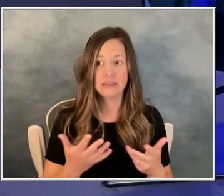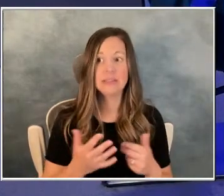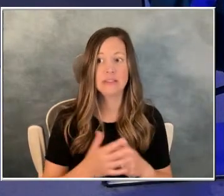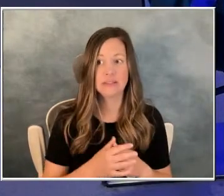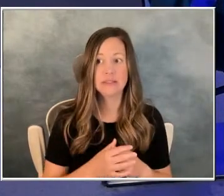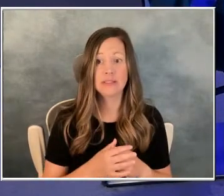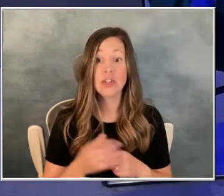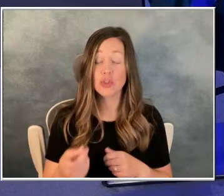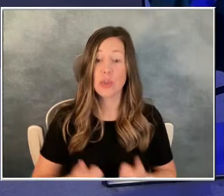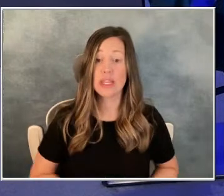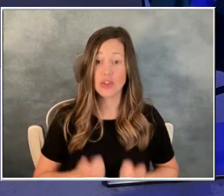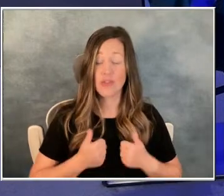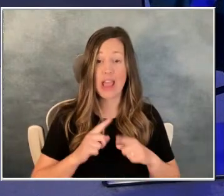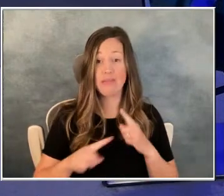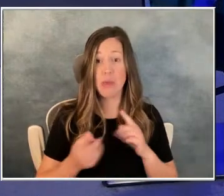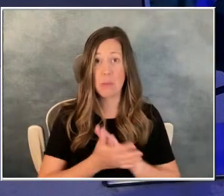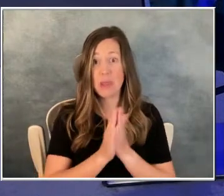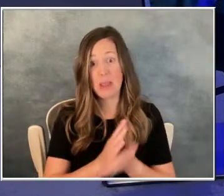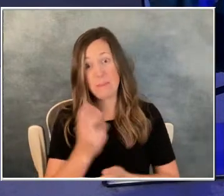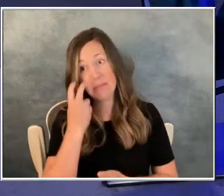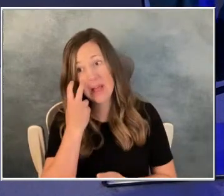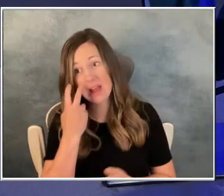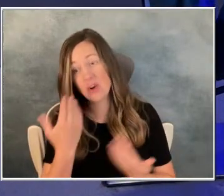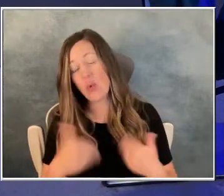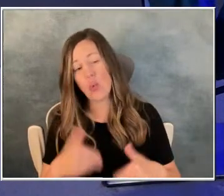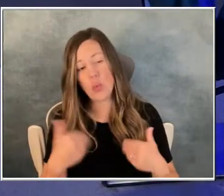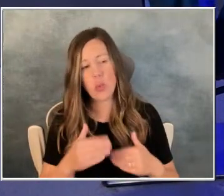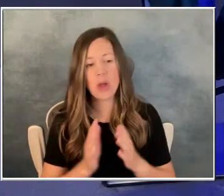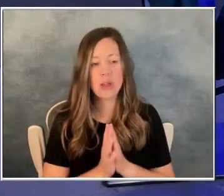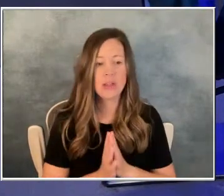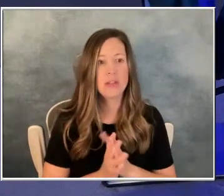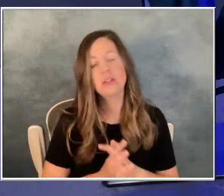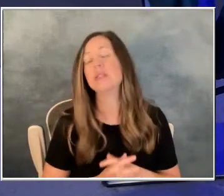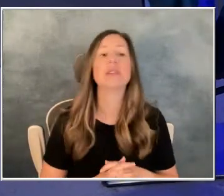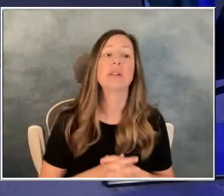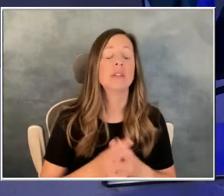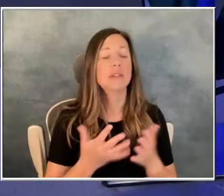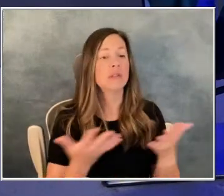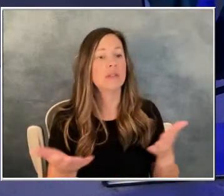their sight. Their and holy smokes. Yeah. Dr. Bhavsar, what about you?